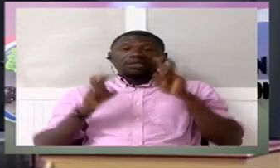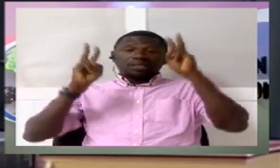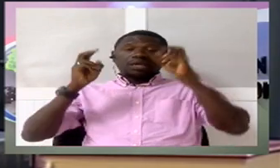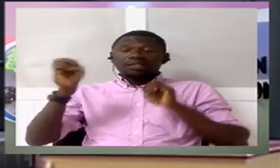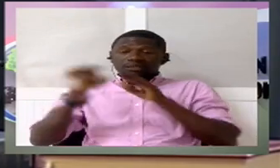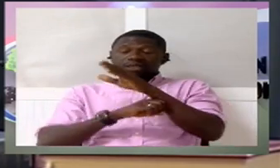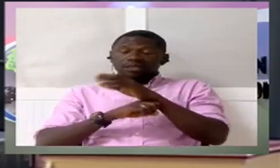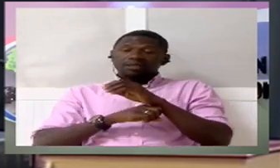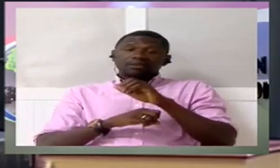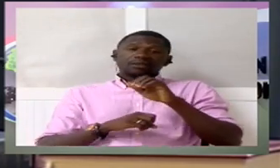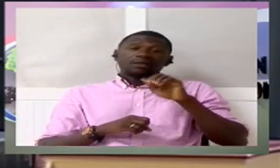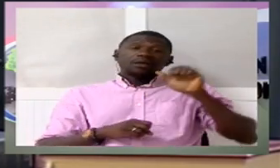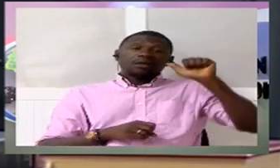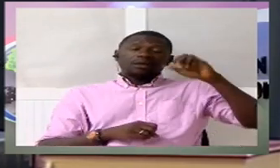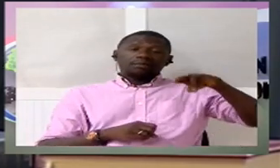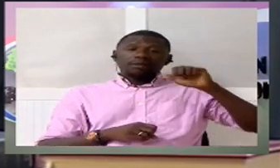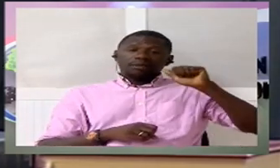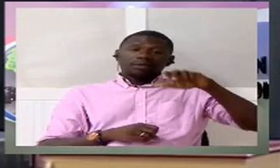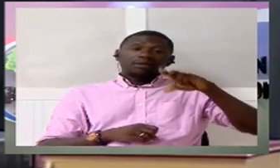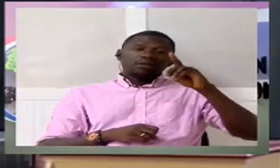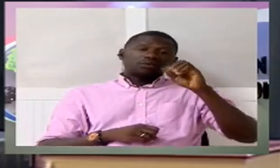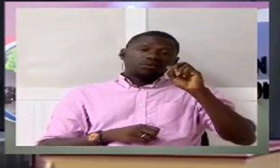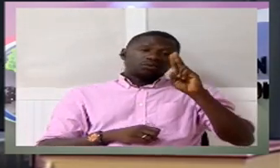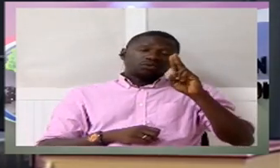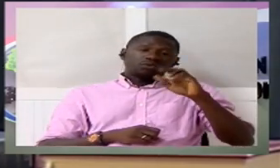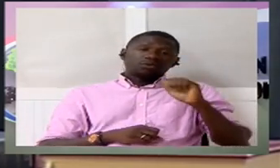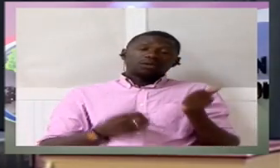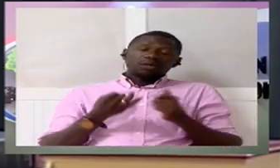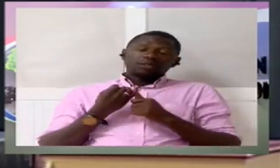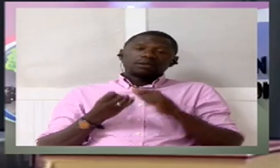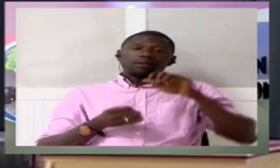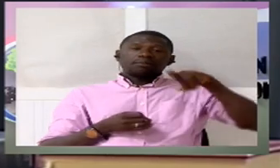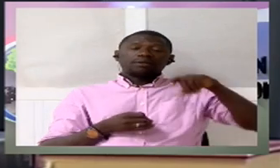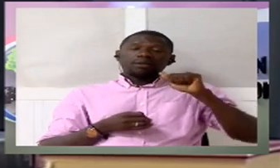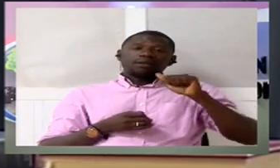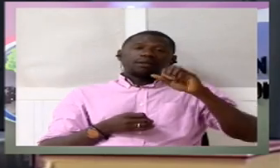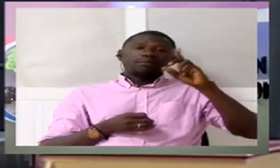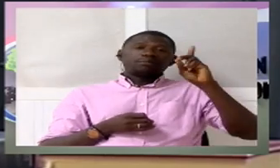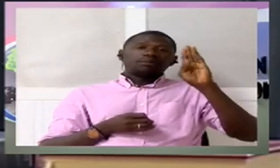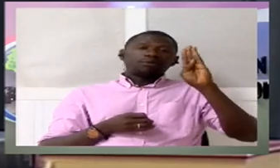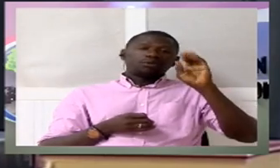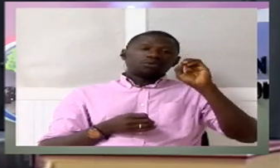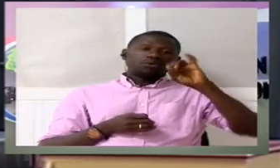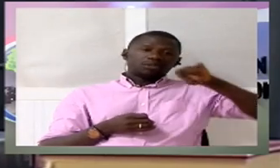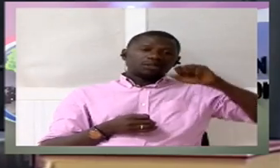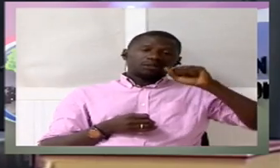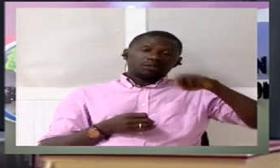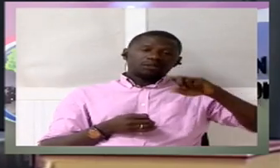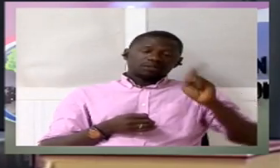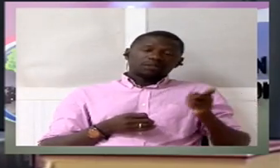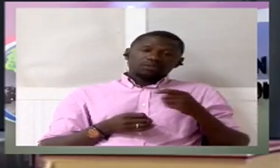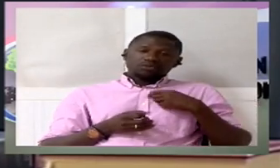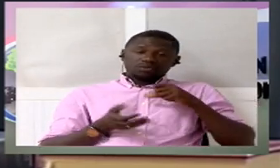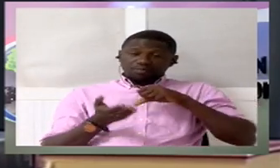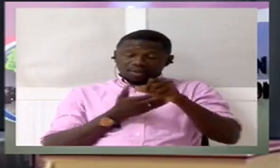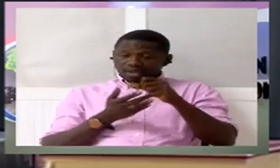He said Amadou, Yaya Jamme sent Amadou Samba and Pa Bojan, they were the ones that came here, that we should effect the payment and